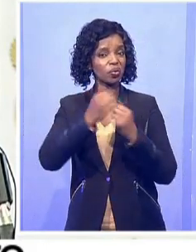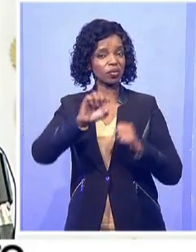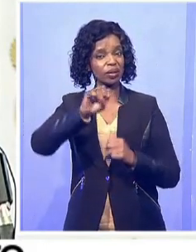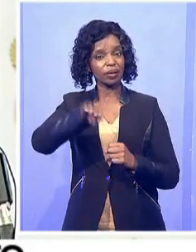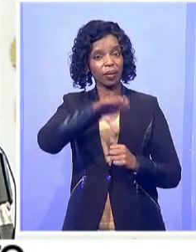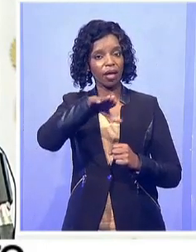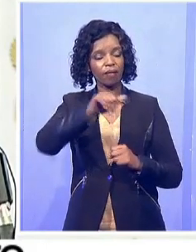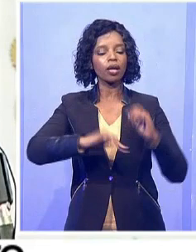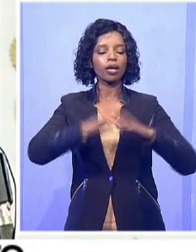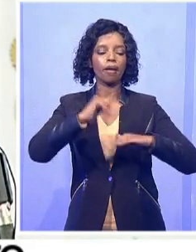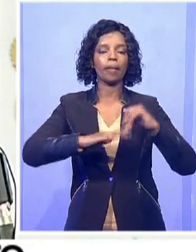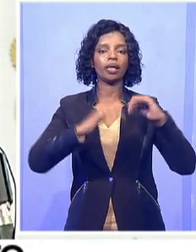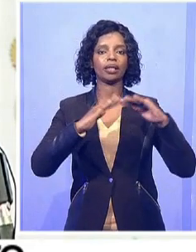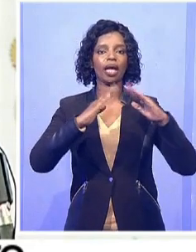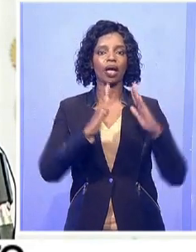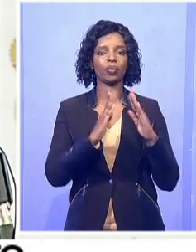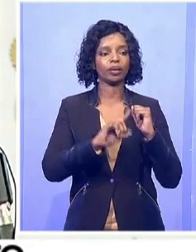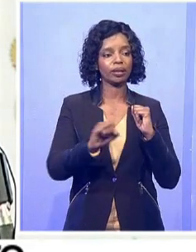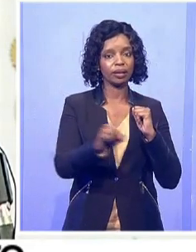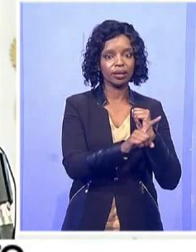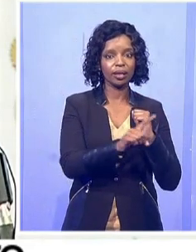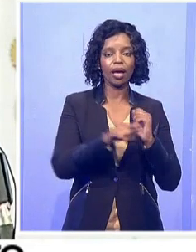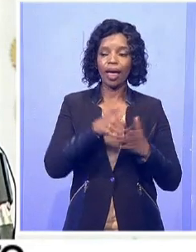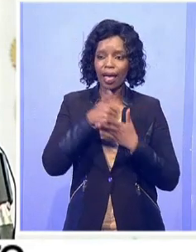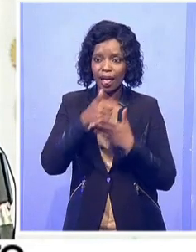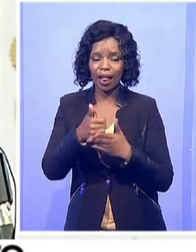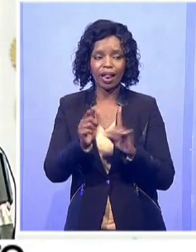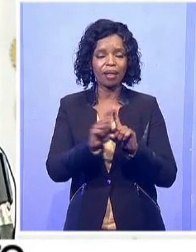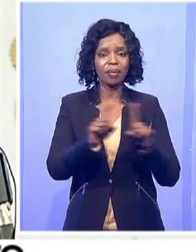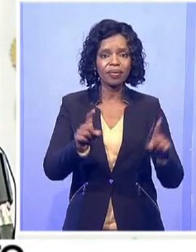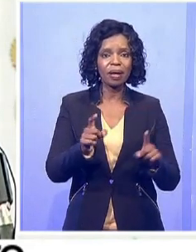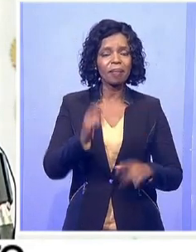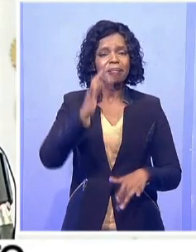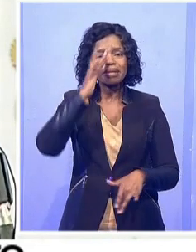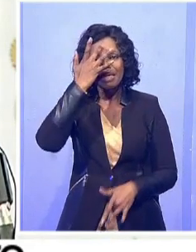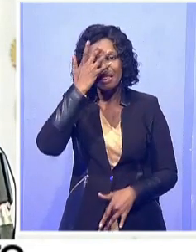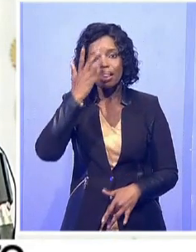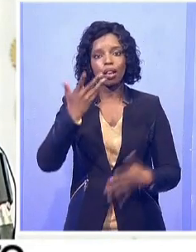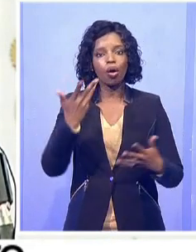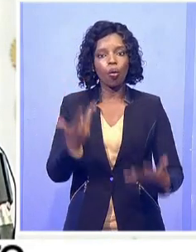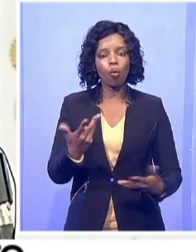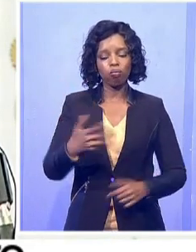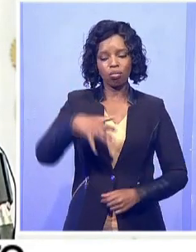Continue to assist them when they are ill, they are beneficiaries.